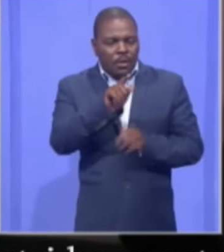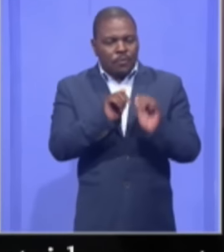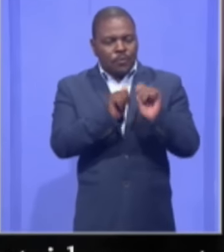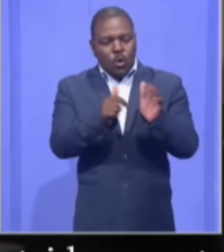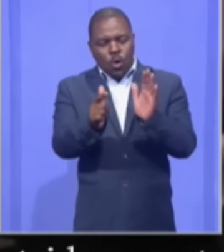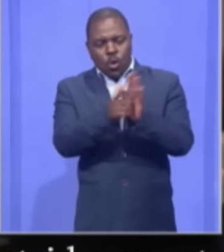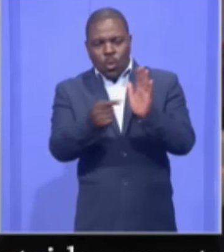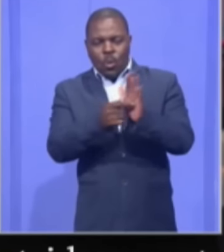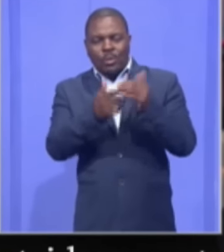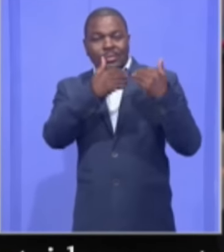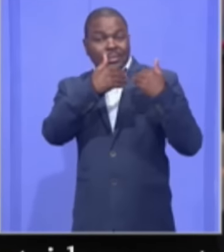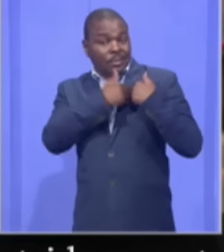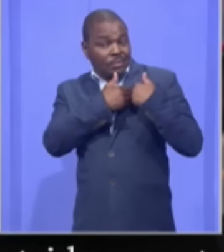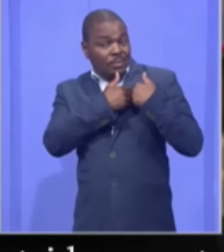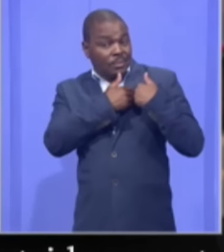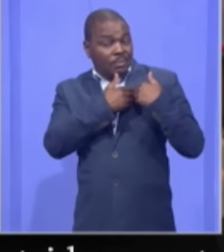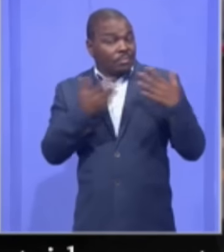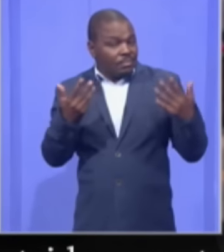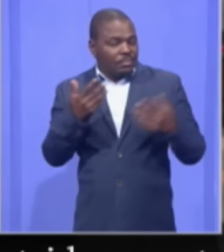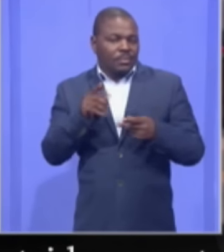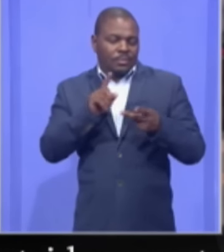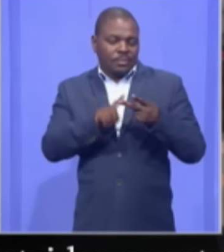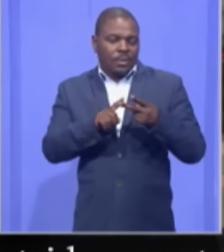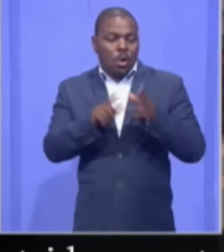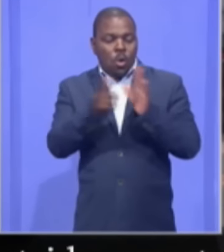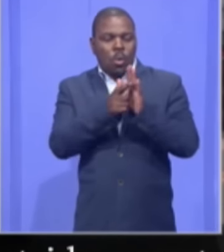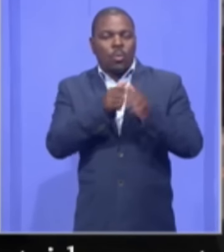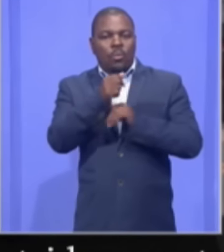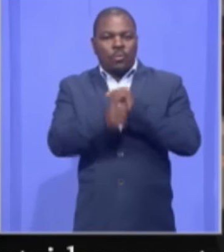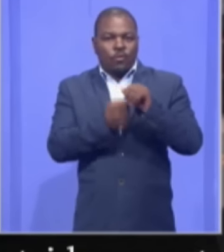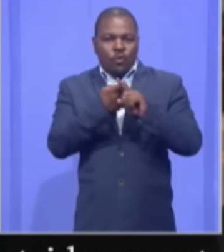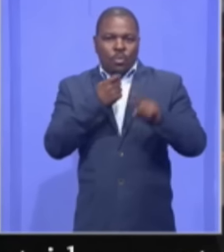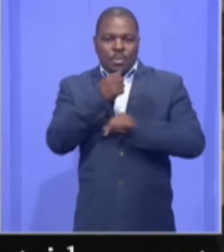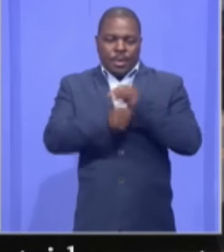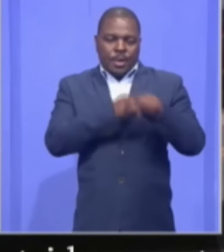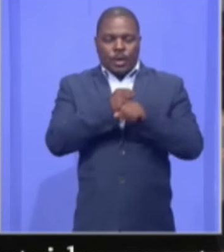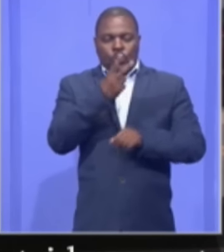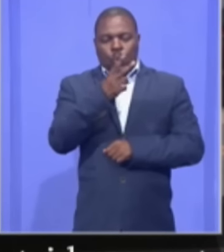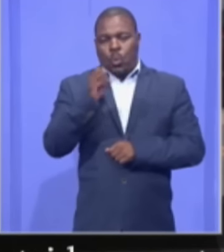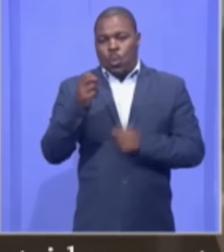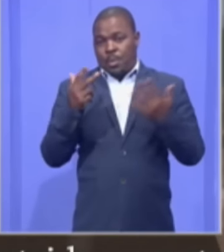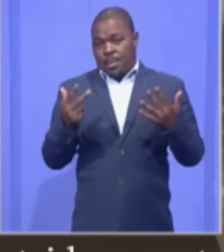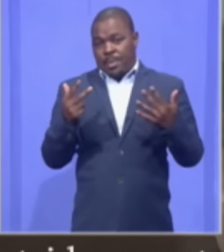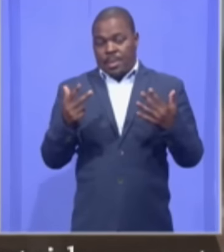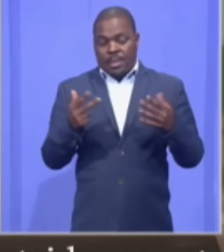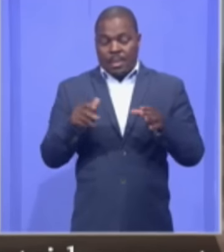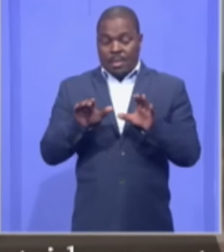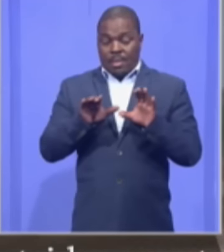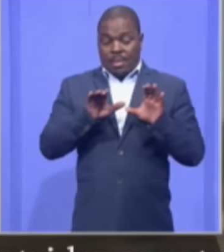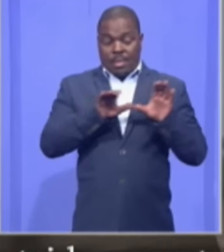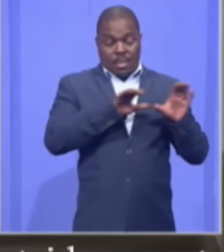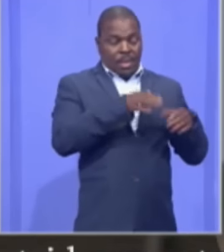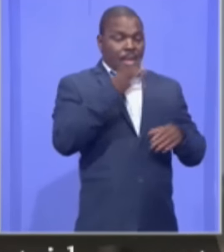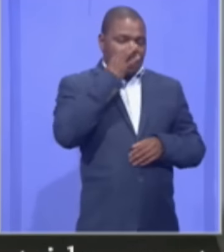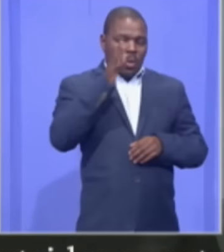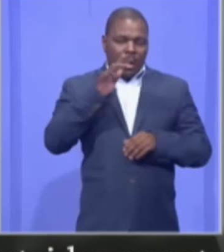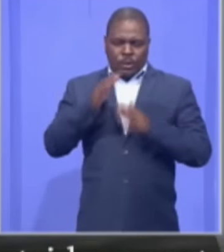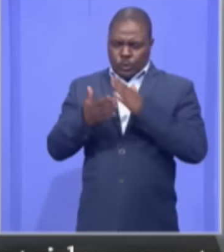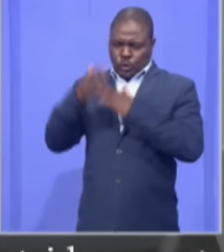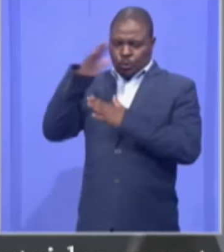wa tshireletso ya bareki wa 2008. E re e tla beha ka sehlohong dipatlisiso ho